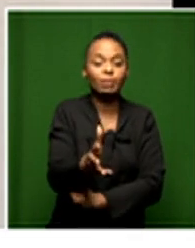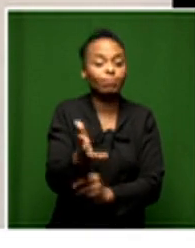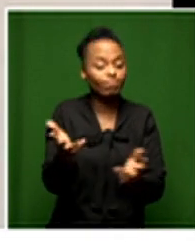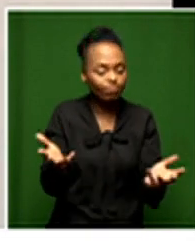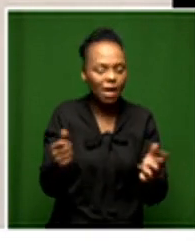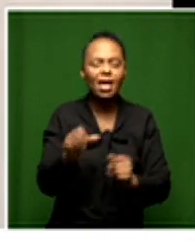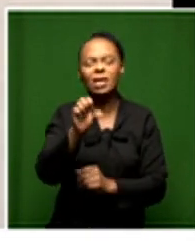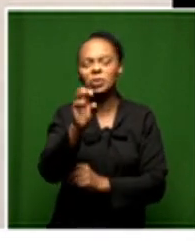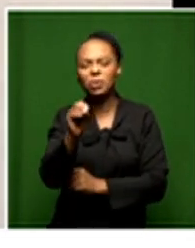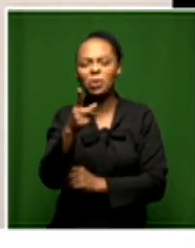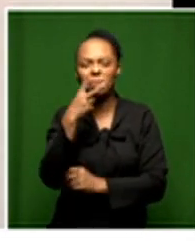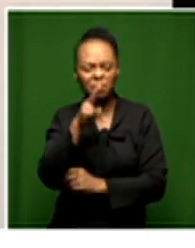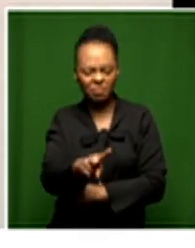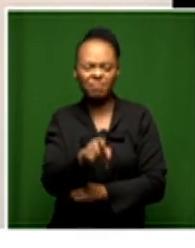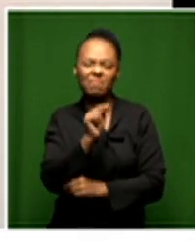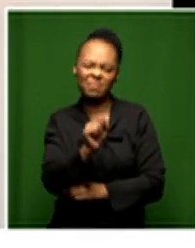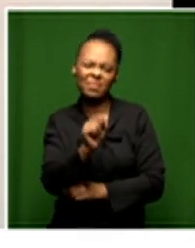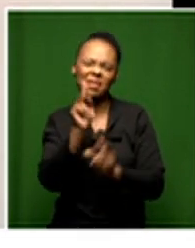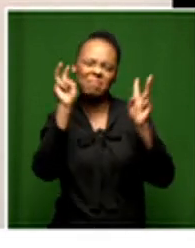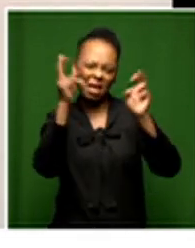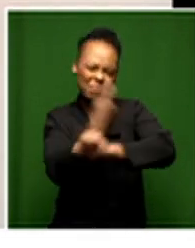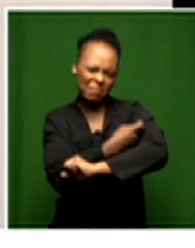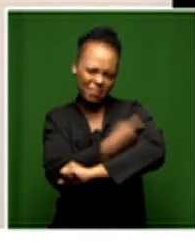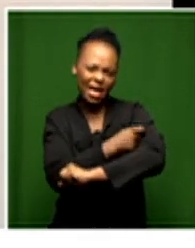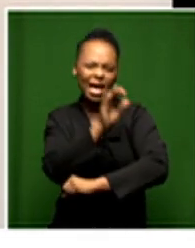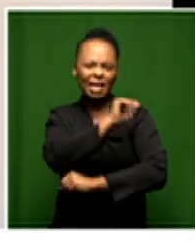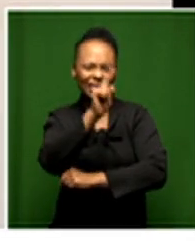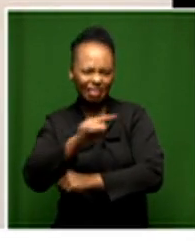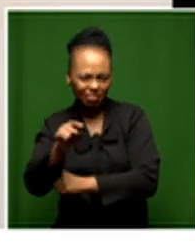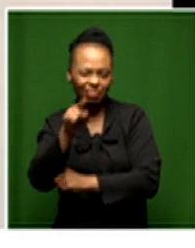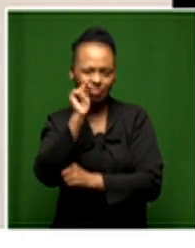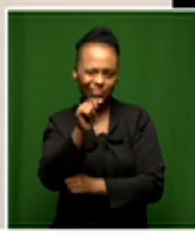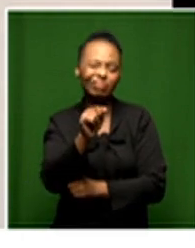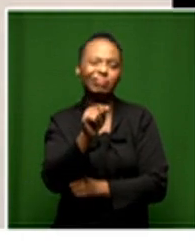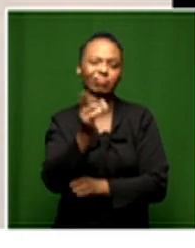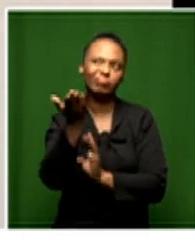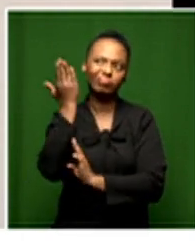We saw, of course, that the AstraZeneca